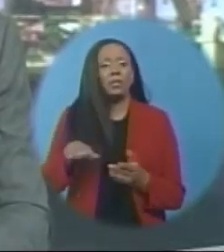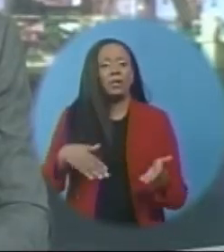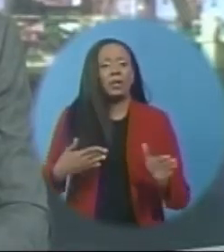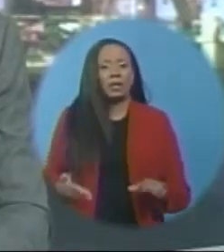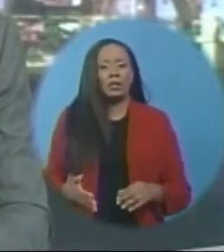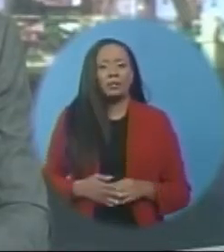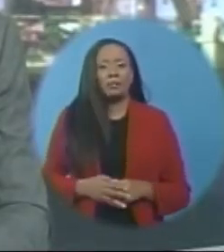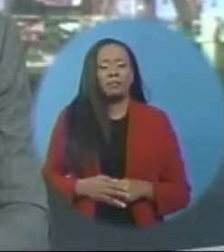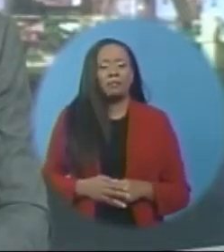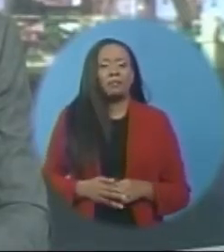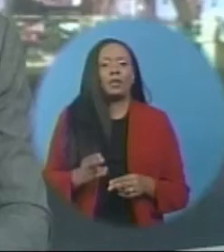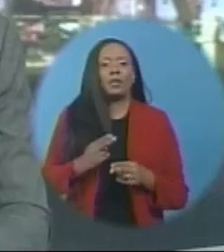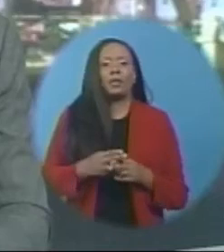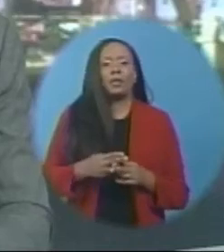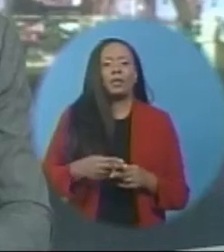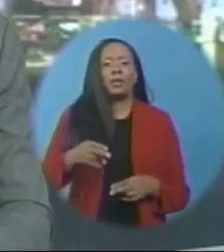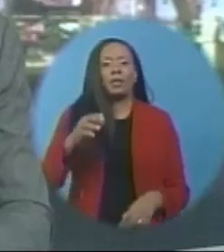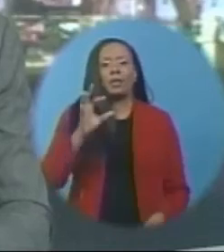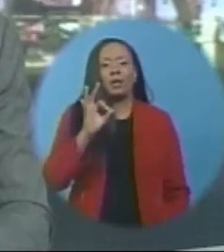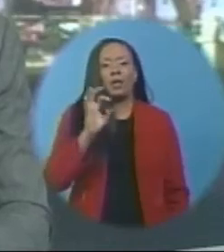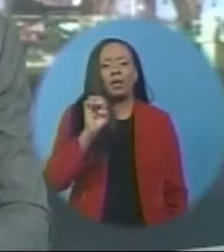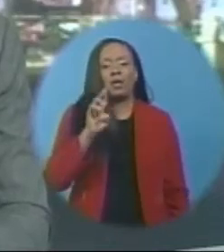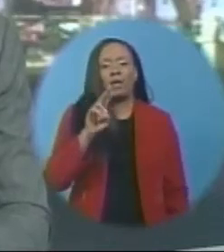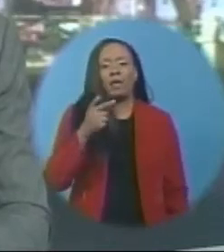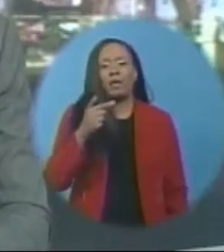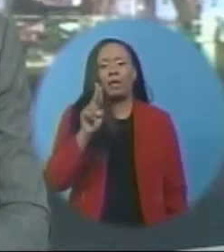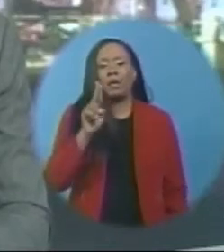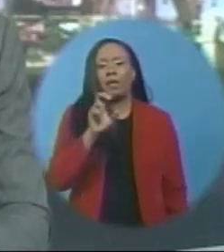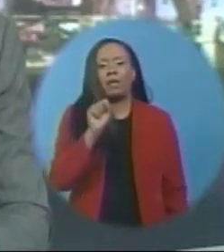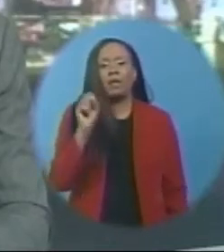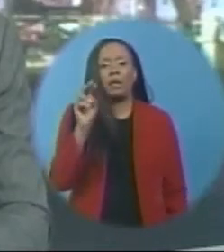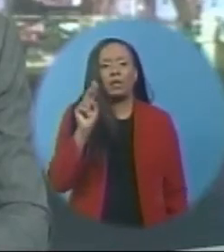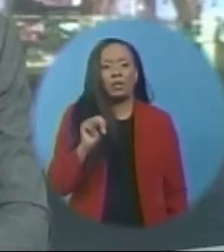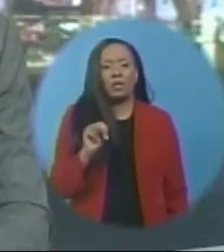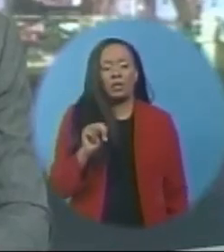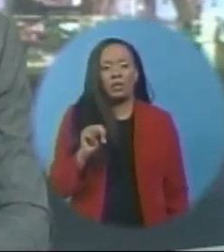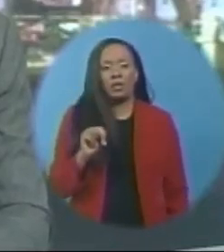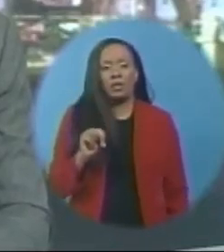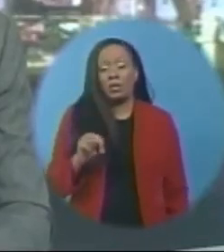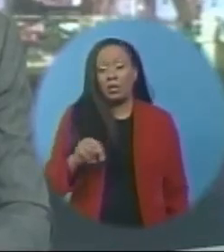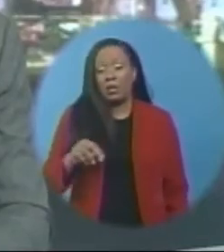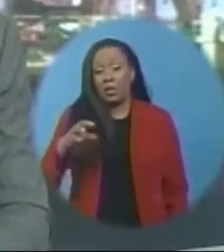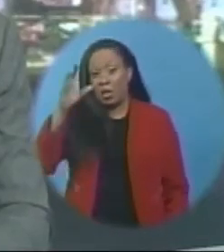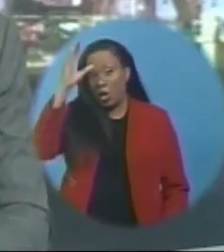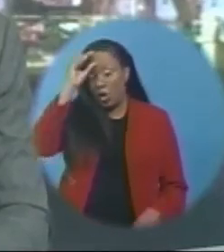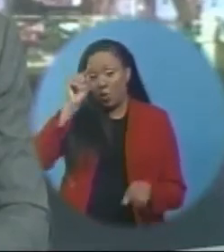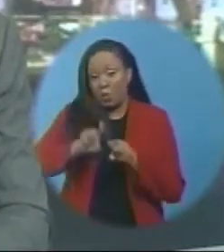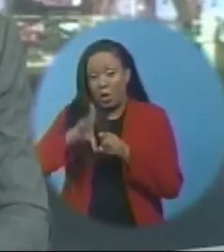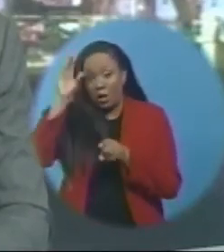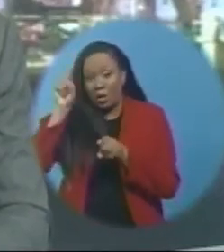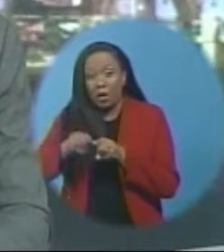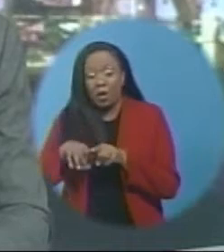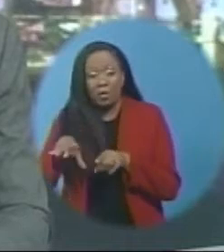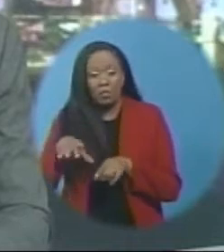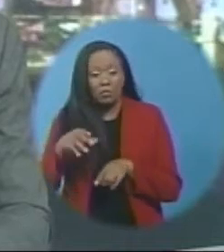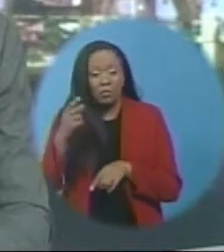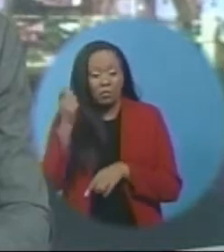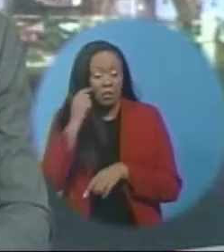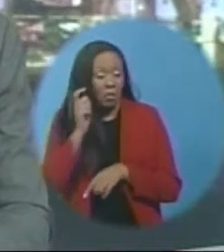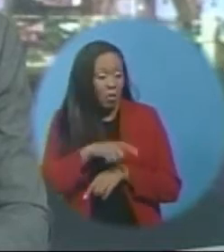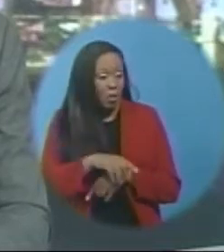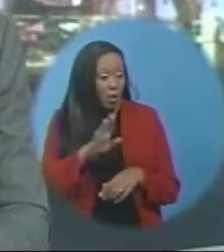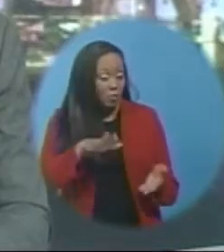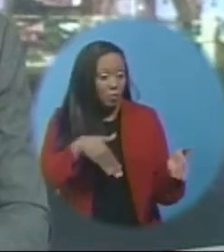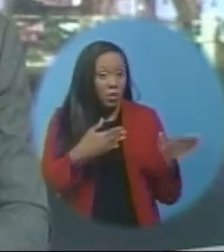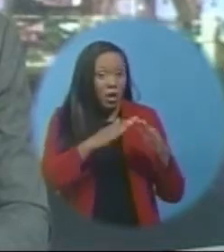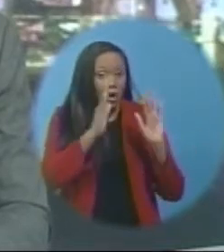Ferguson Othniel Barton's 2 brothers found him dead in his Lucas Street home around 6:30 yesterday morning.